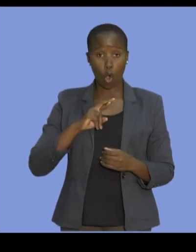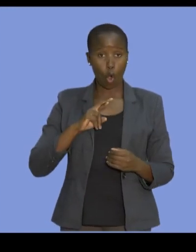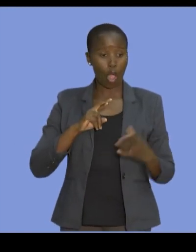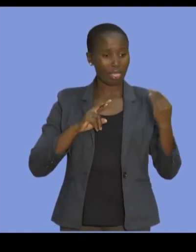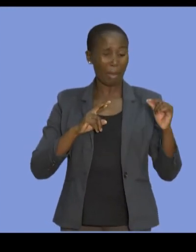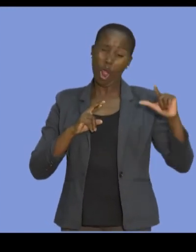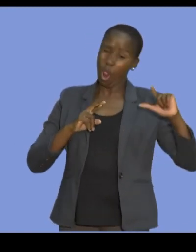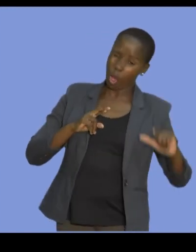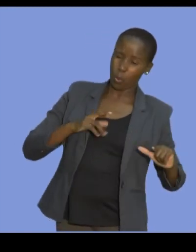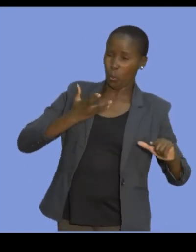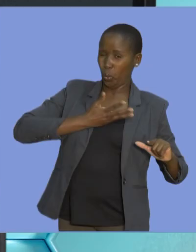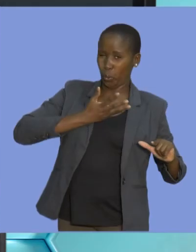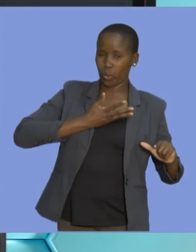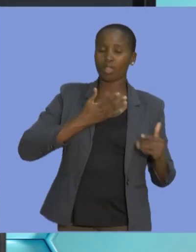effect.